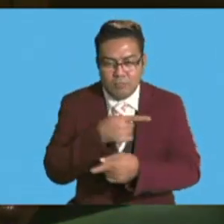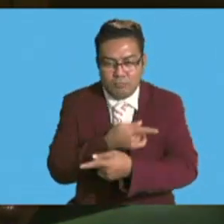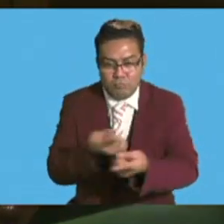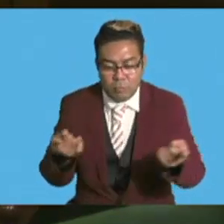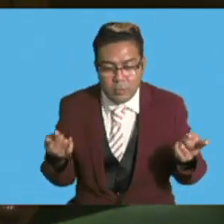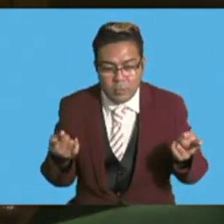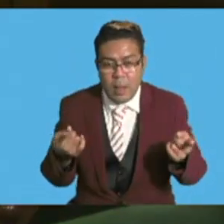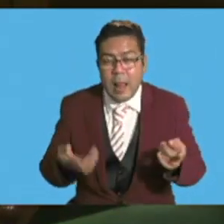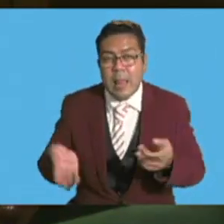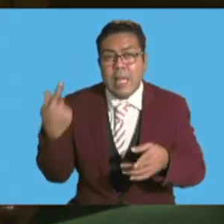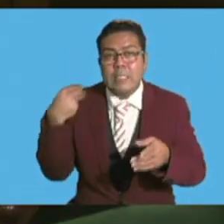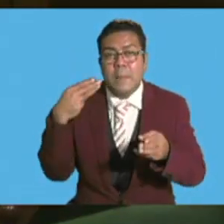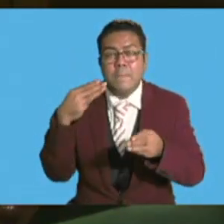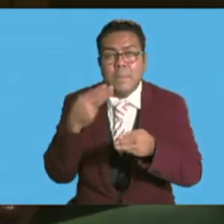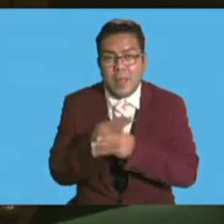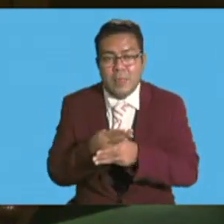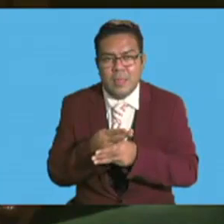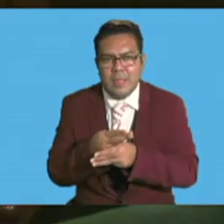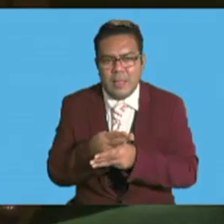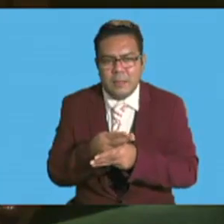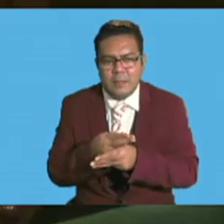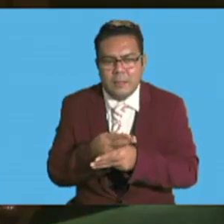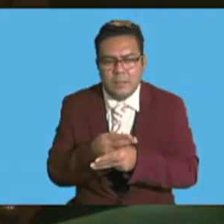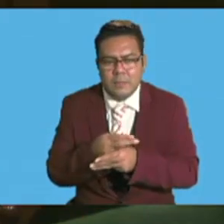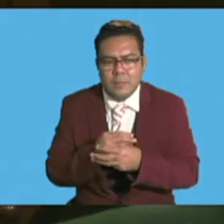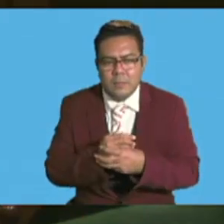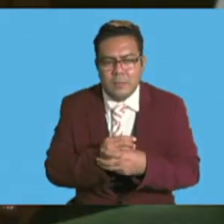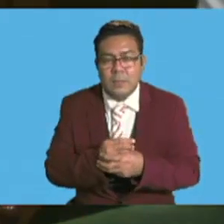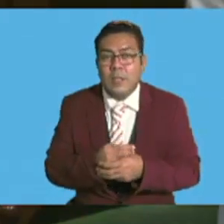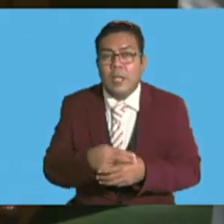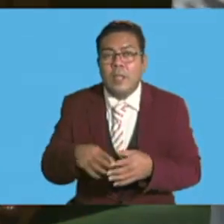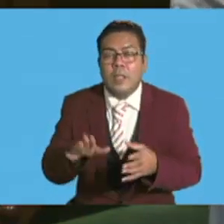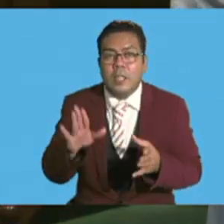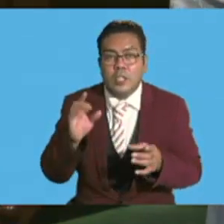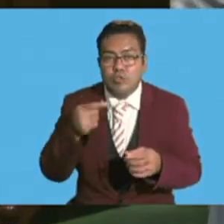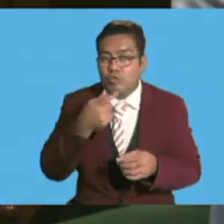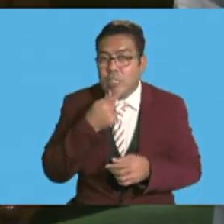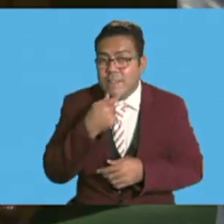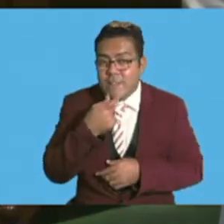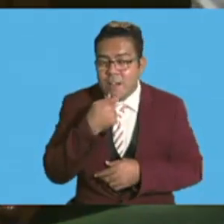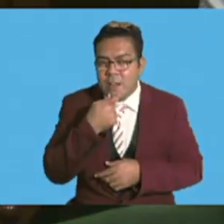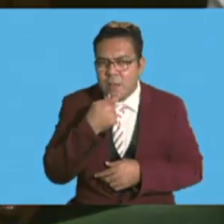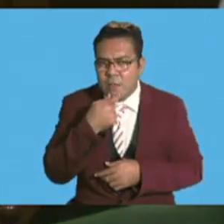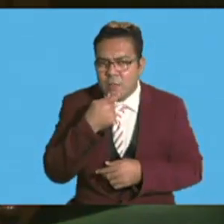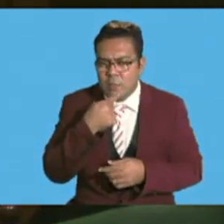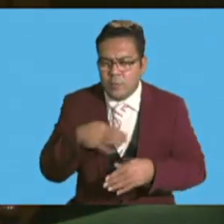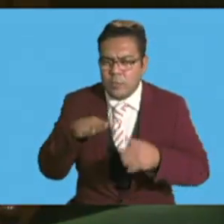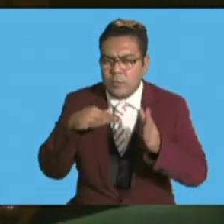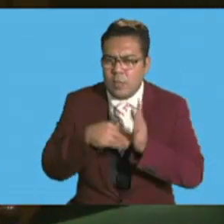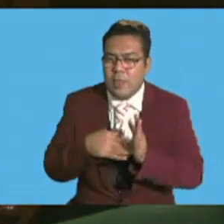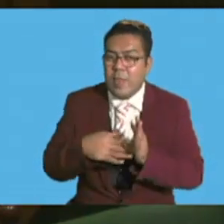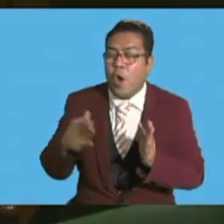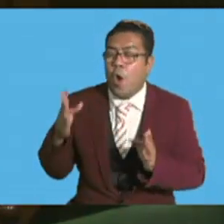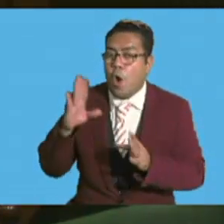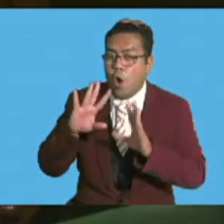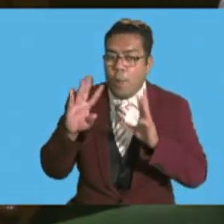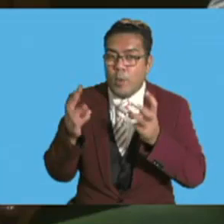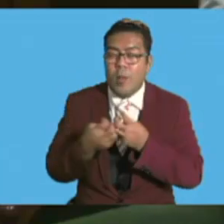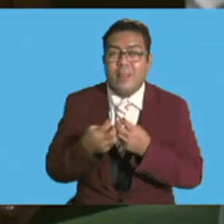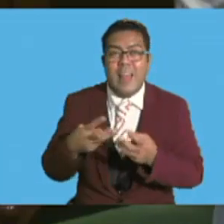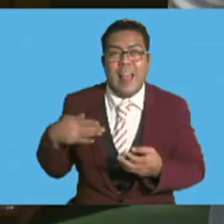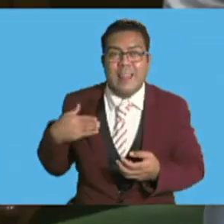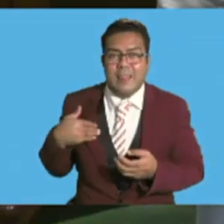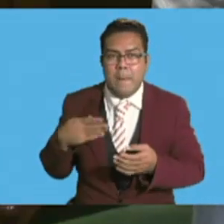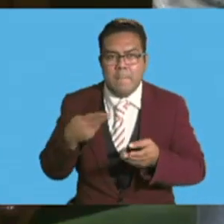the WHA World Health Assembly in Geneva, as we chaired the Commonwealth Health Ministers meeting, we again